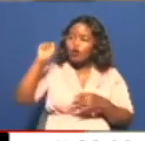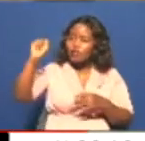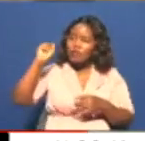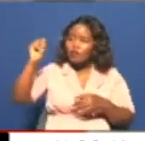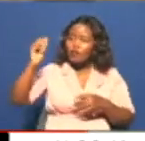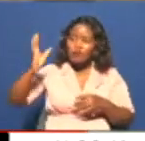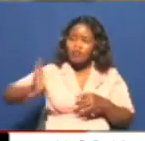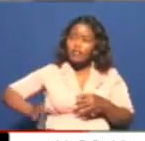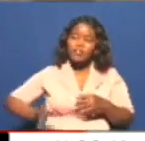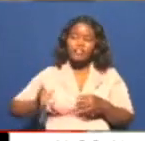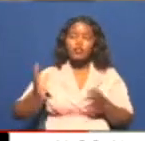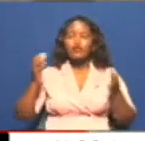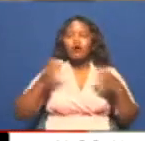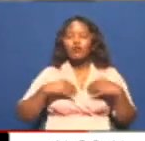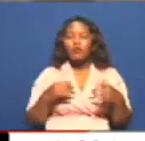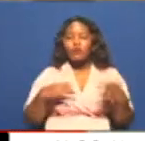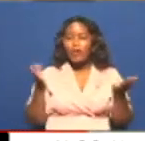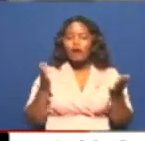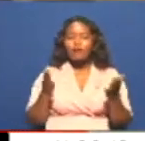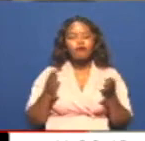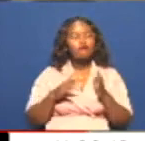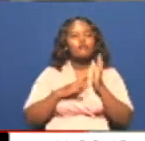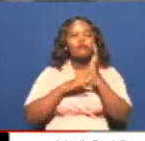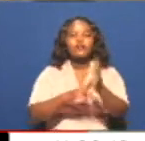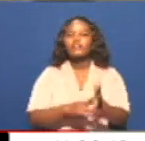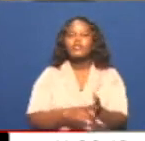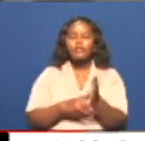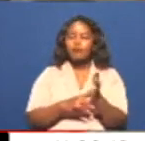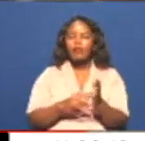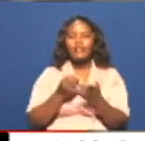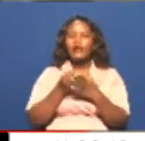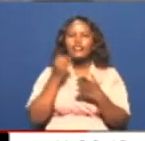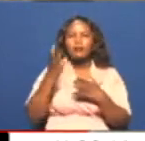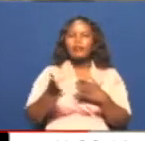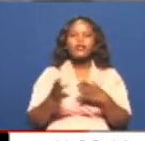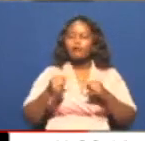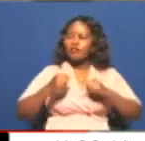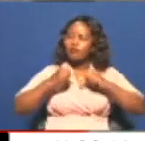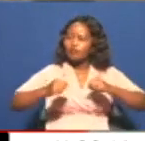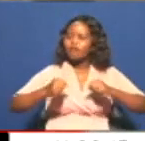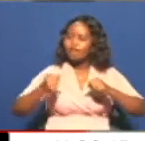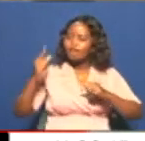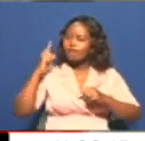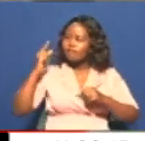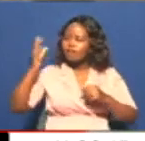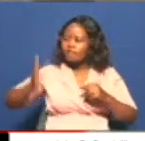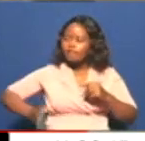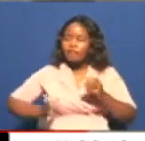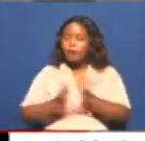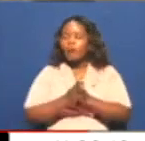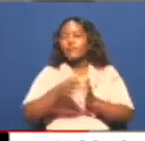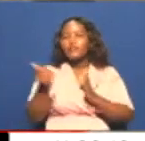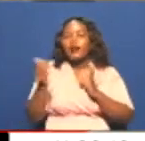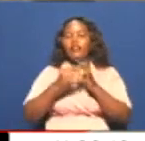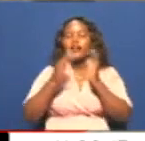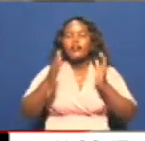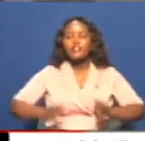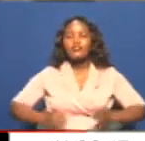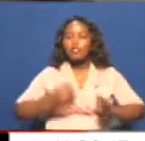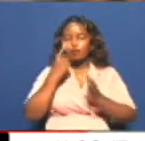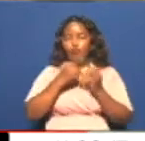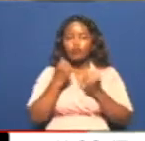very expensive lawyers, mm-hmm. and other leaders who will be in support of what they said, and